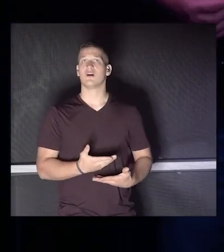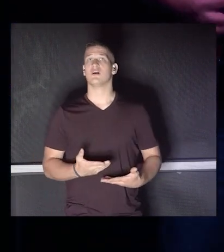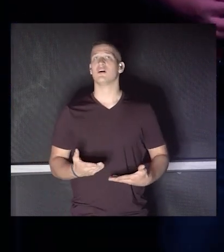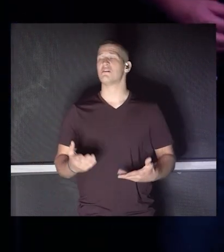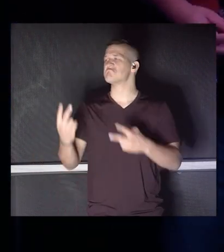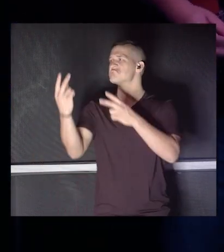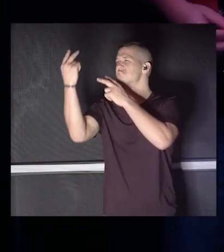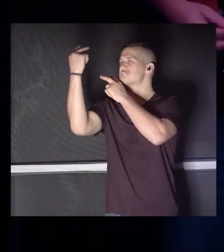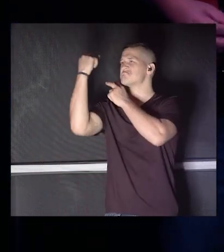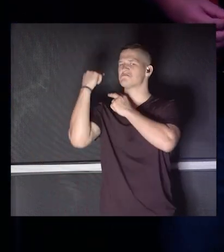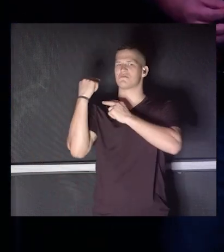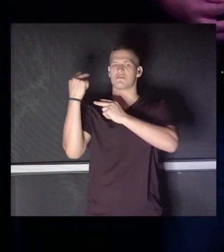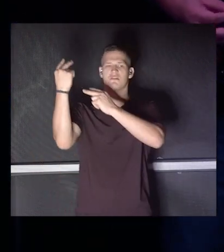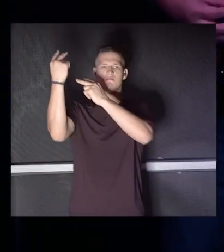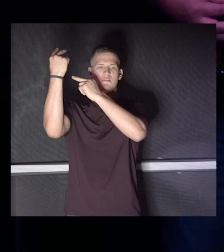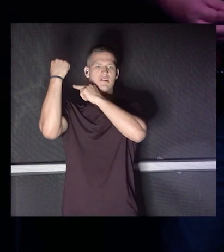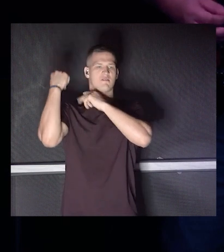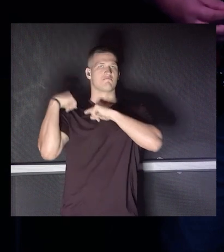Now we're